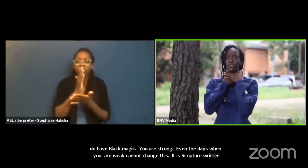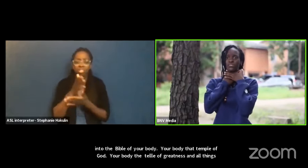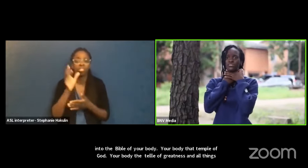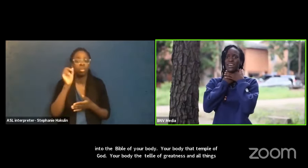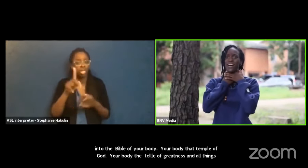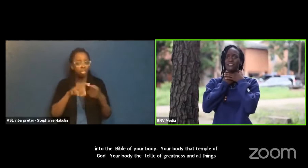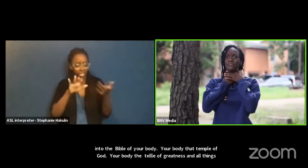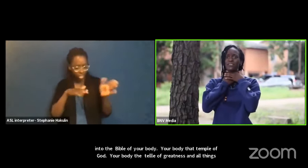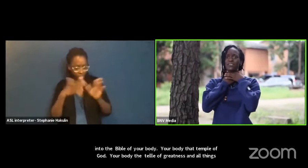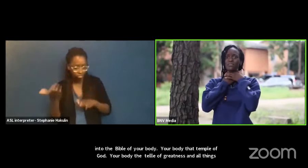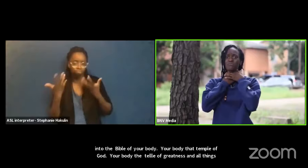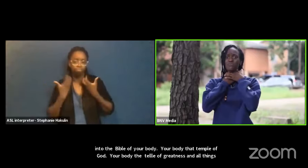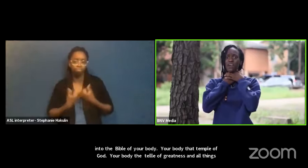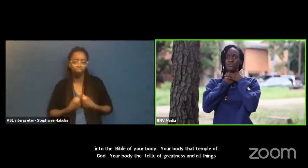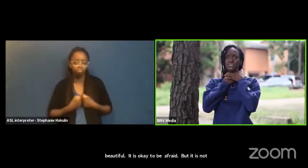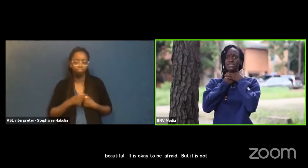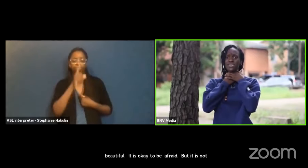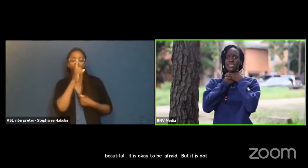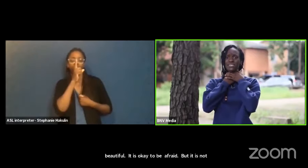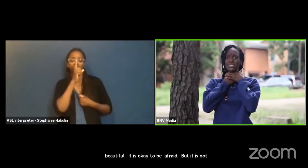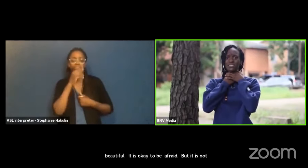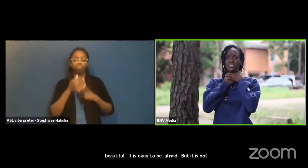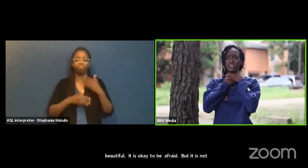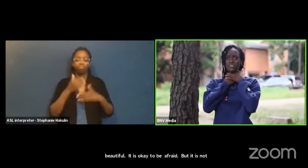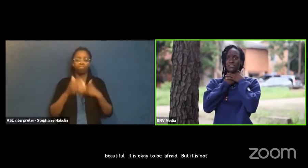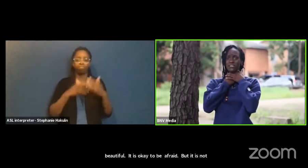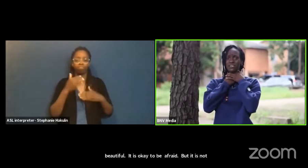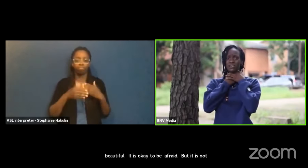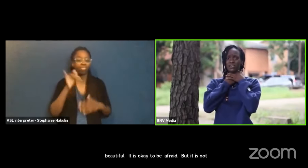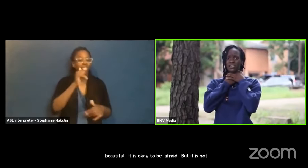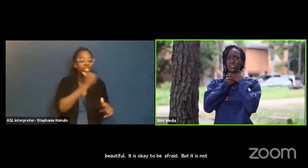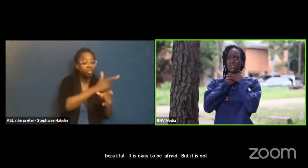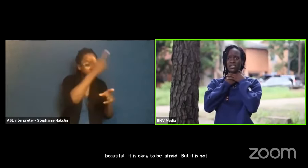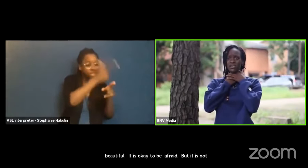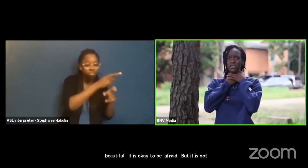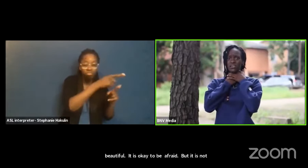of your brothers have. Brown skin girl,